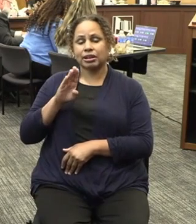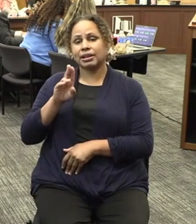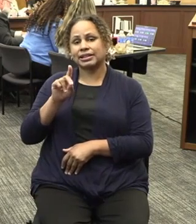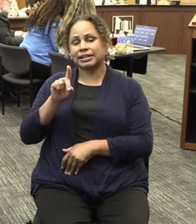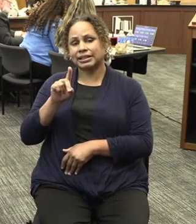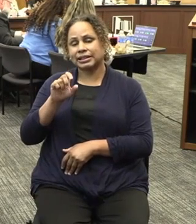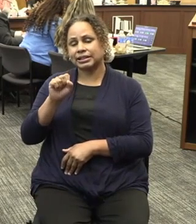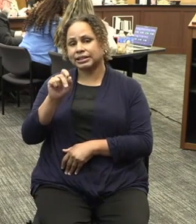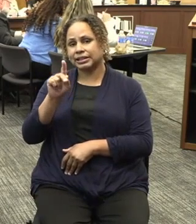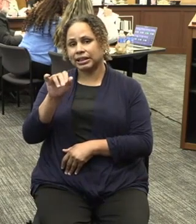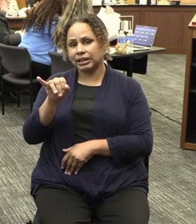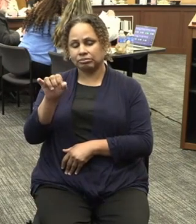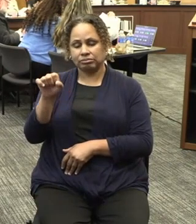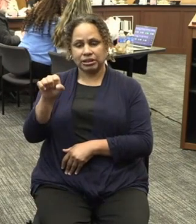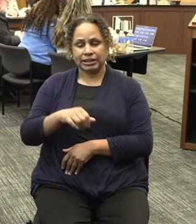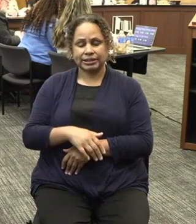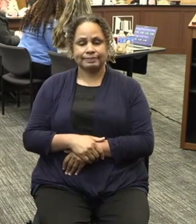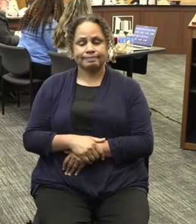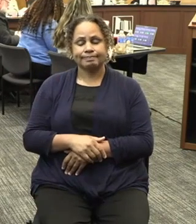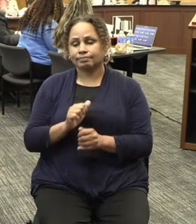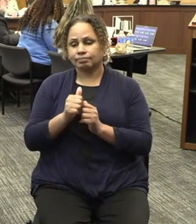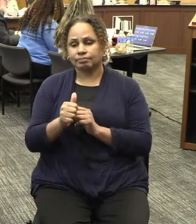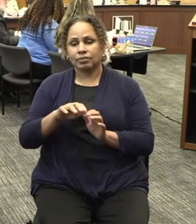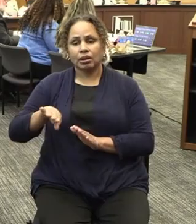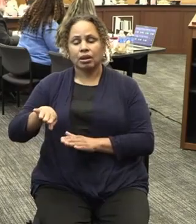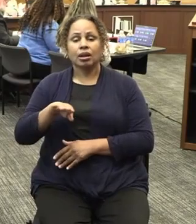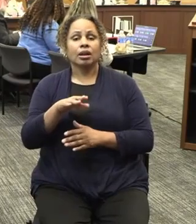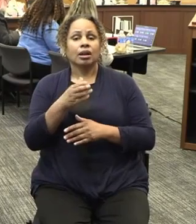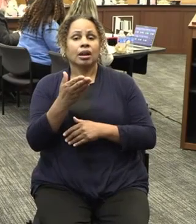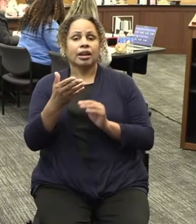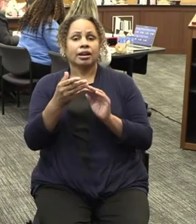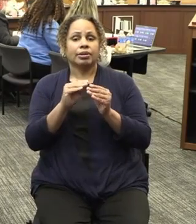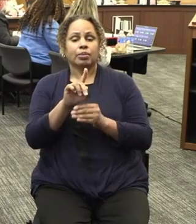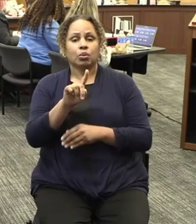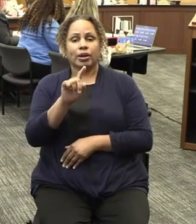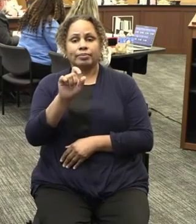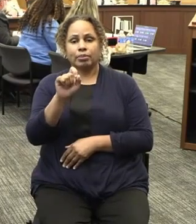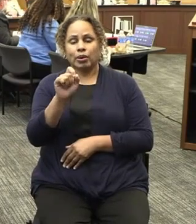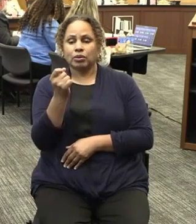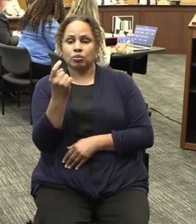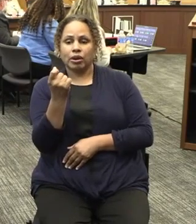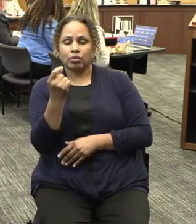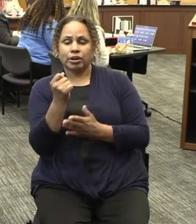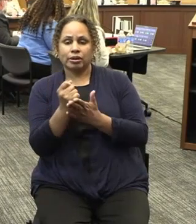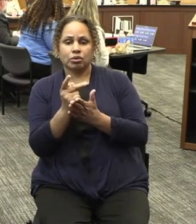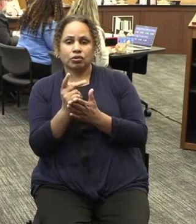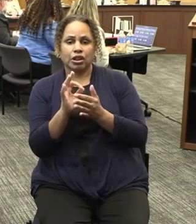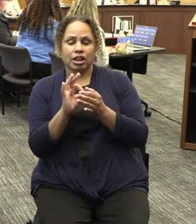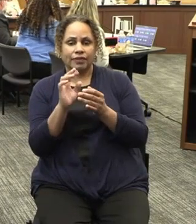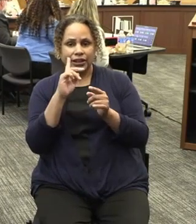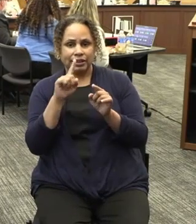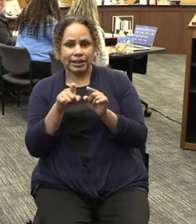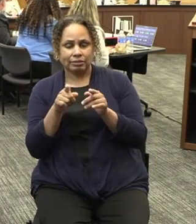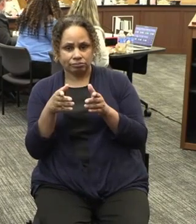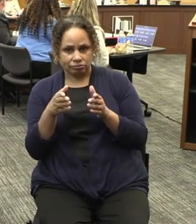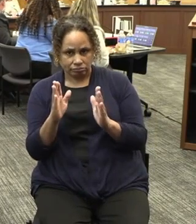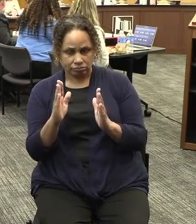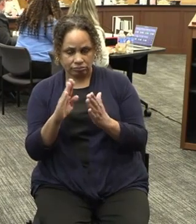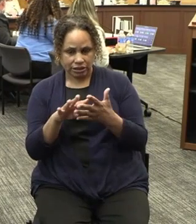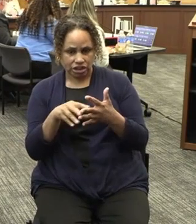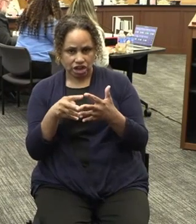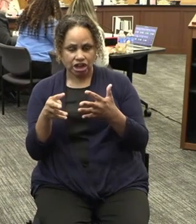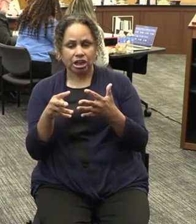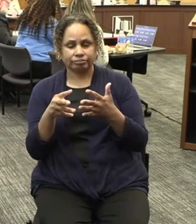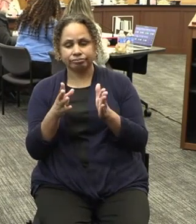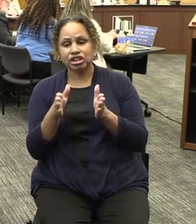Yes. motion carries. Item 1.11, the approval of consent agenda as presented. So moved. Second.